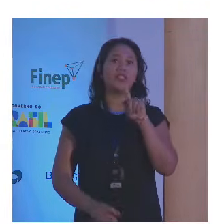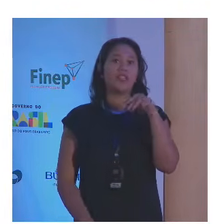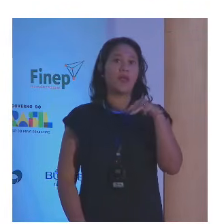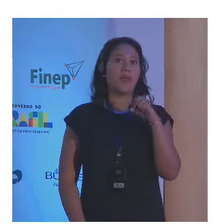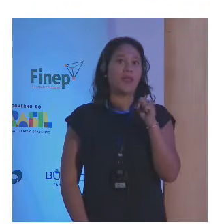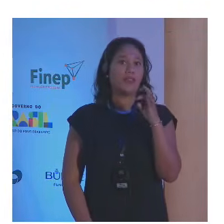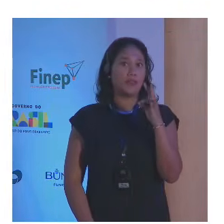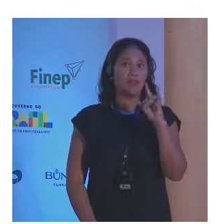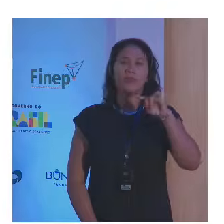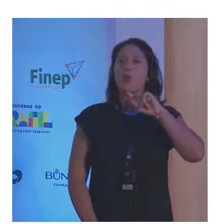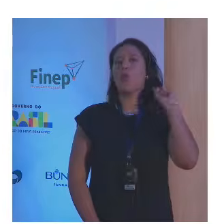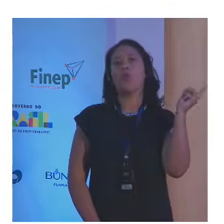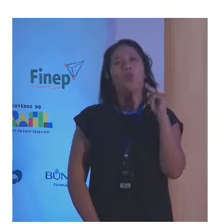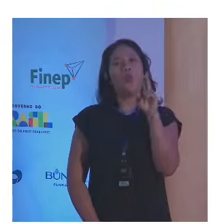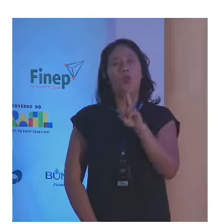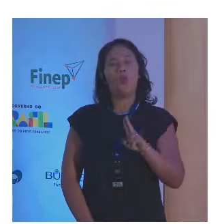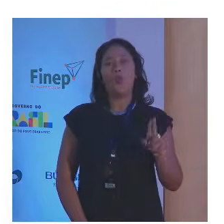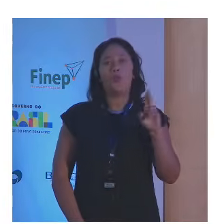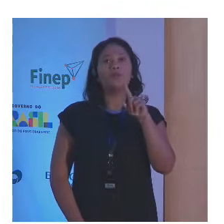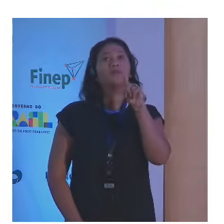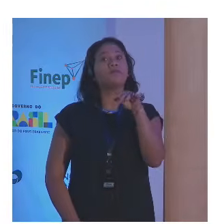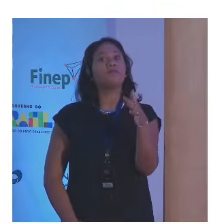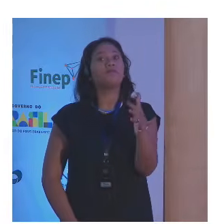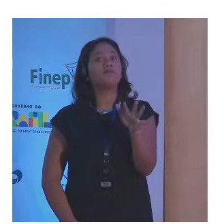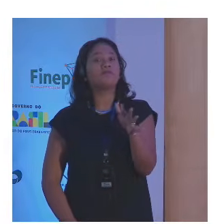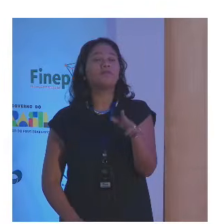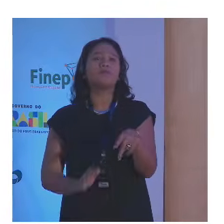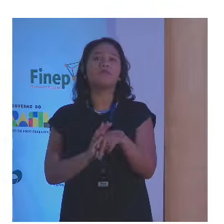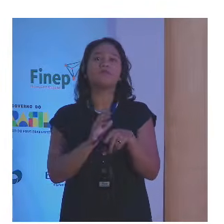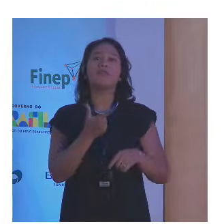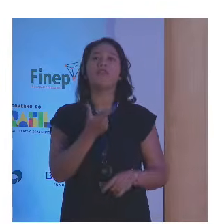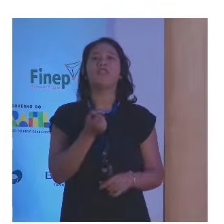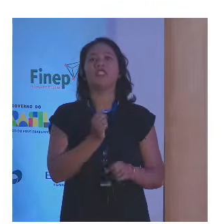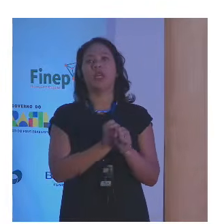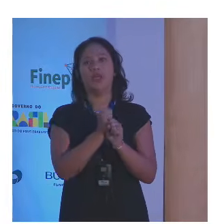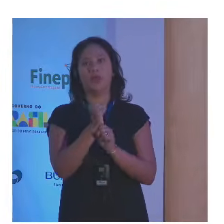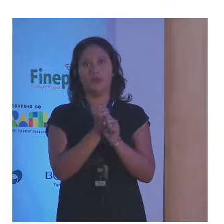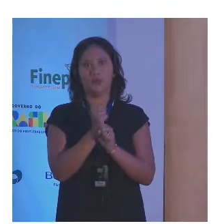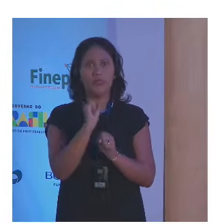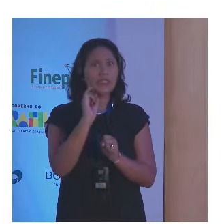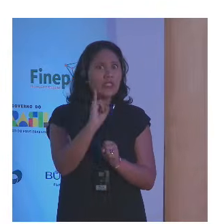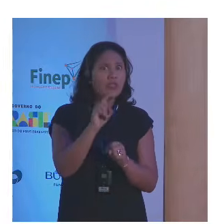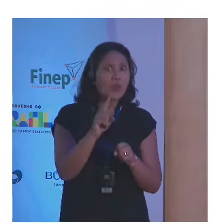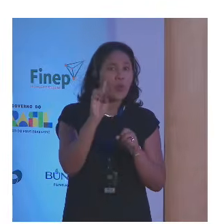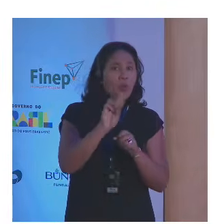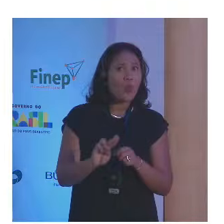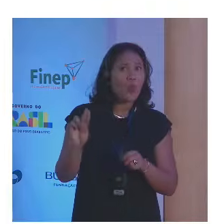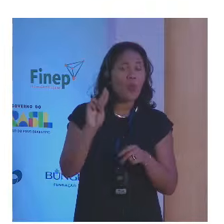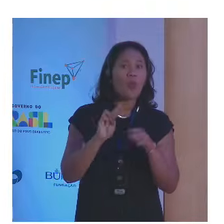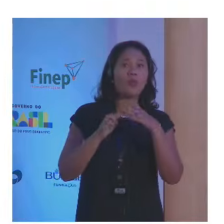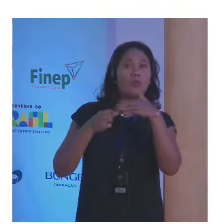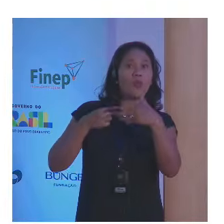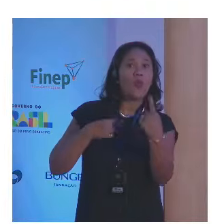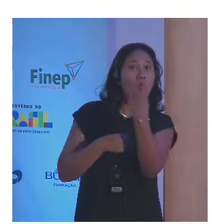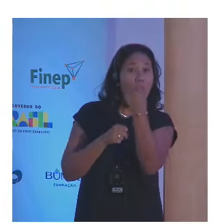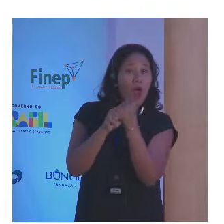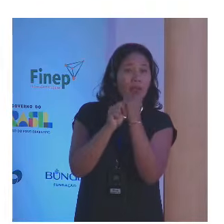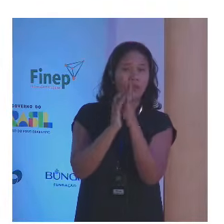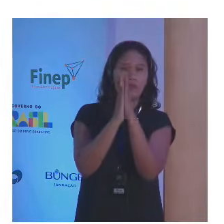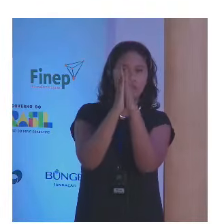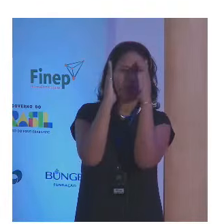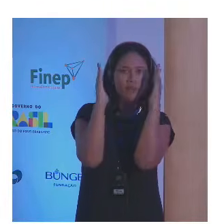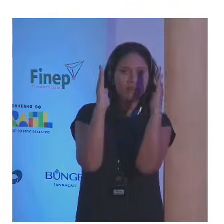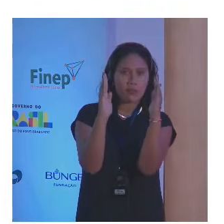is a 20-year average. Now, if you used only a one-year average in